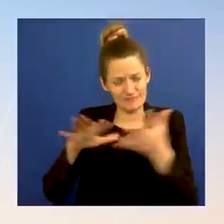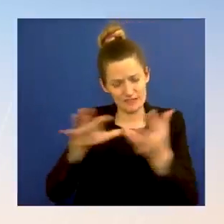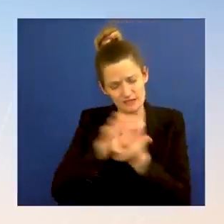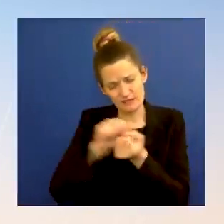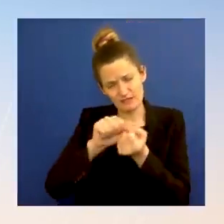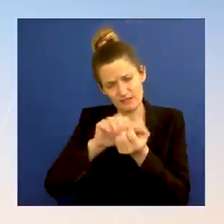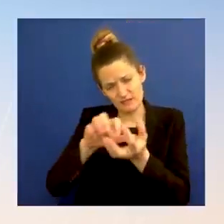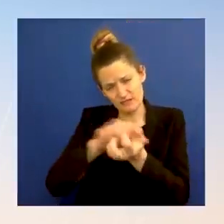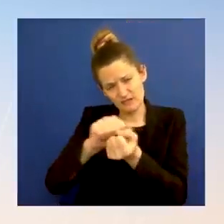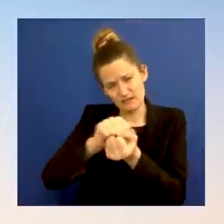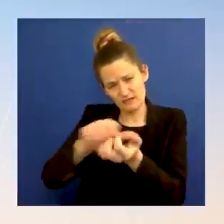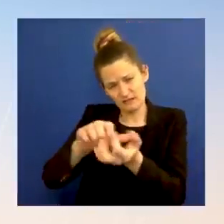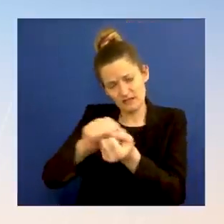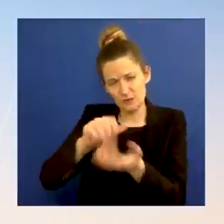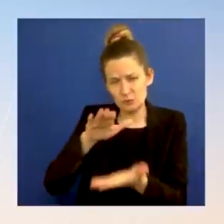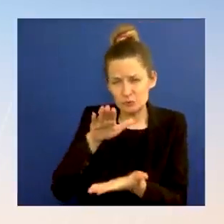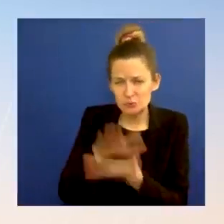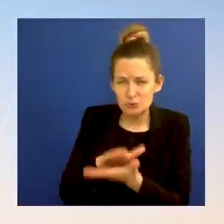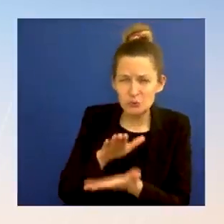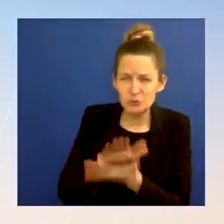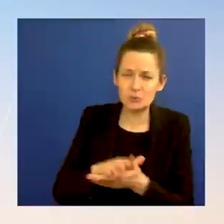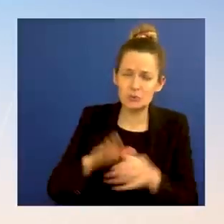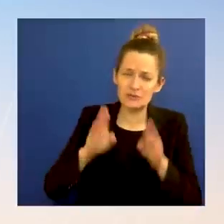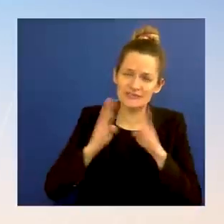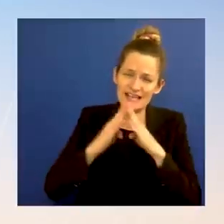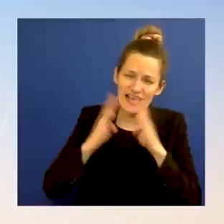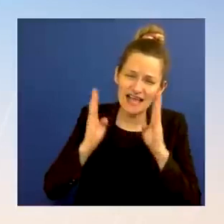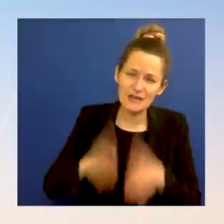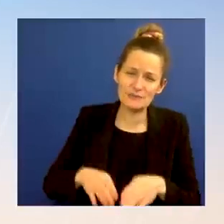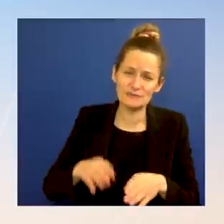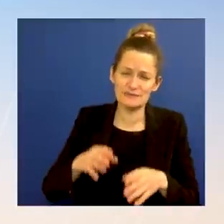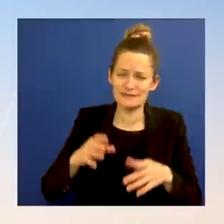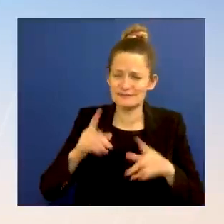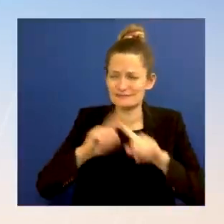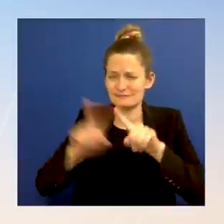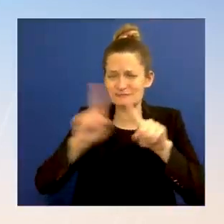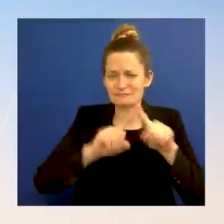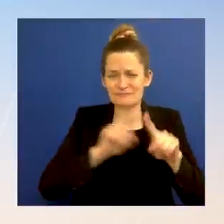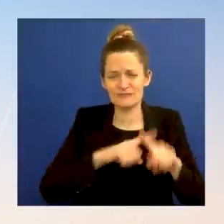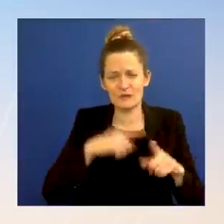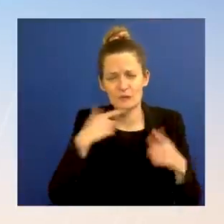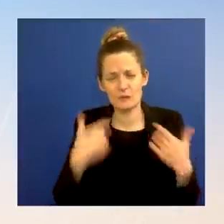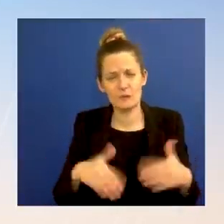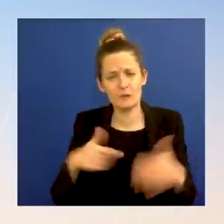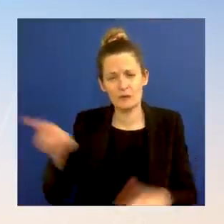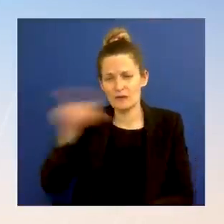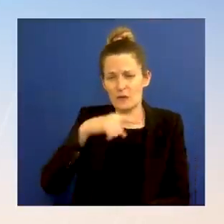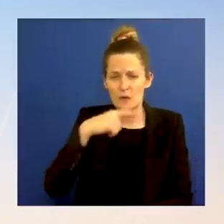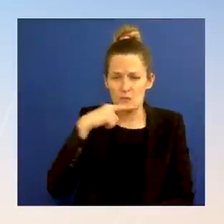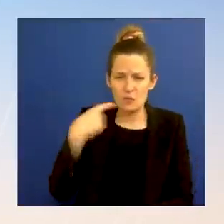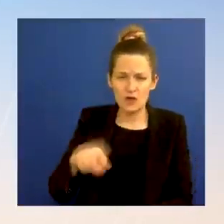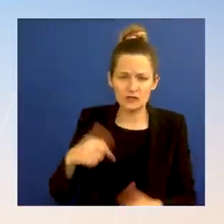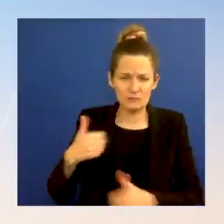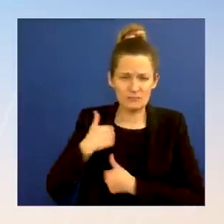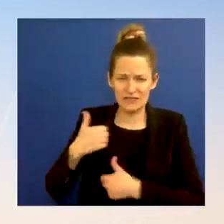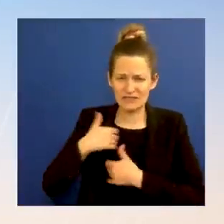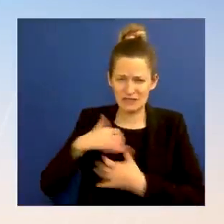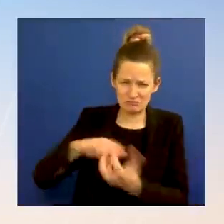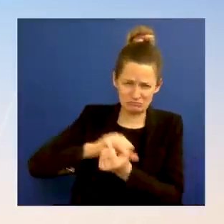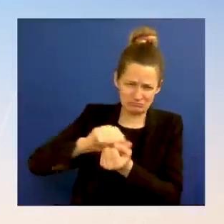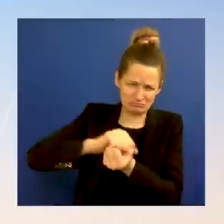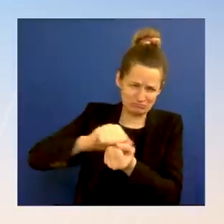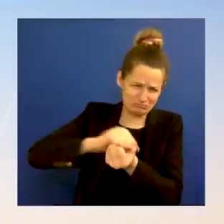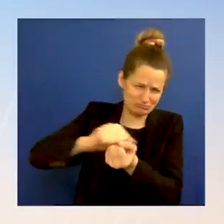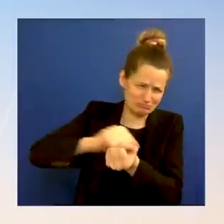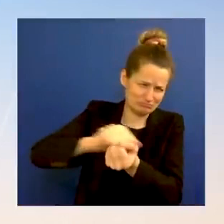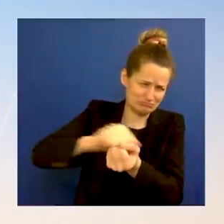are catastrophic at the hands of the Russian military. So what we need to see is sincerity about the